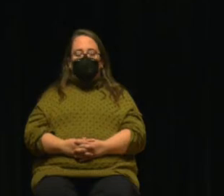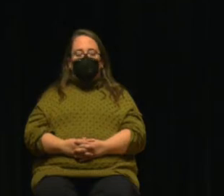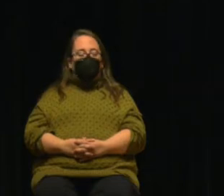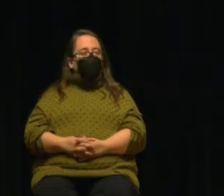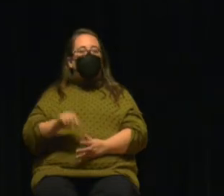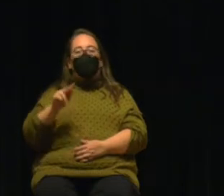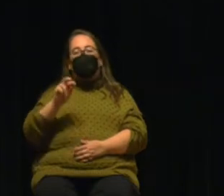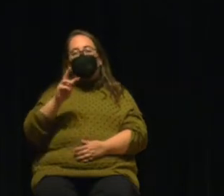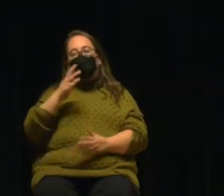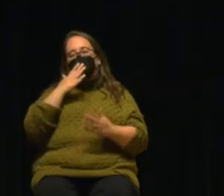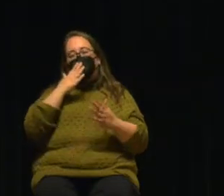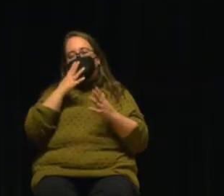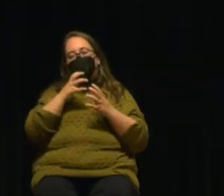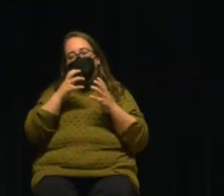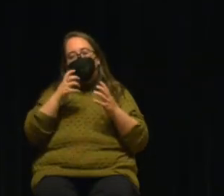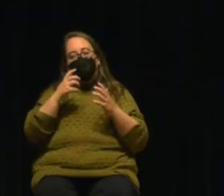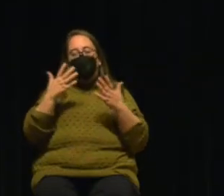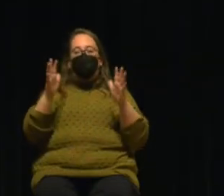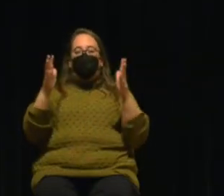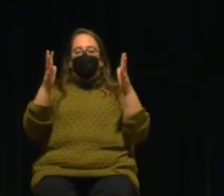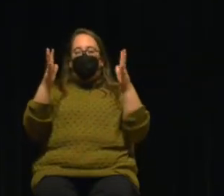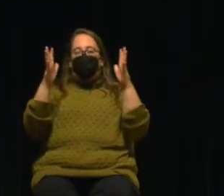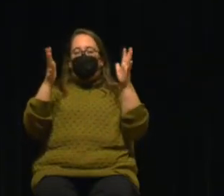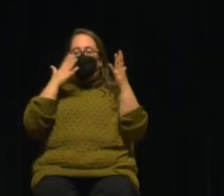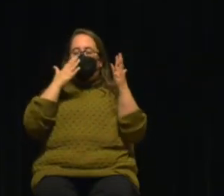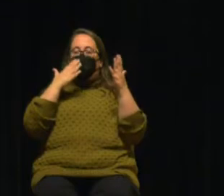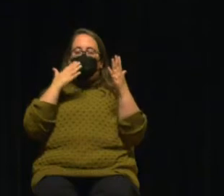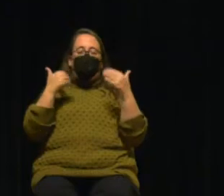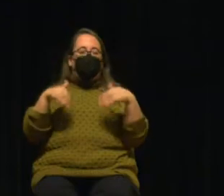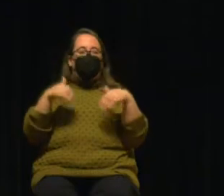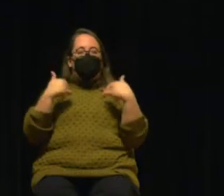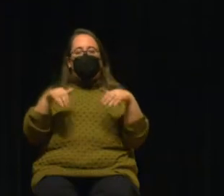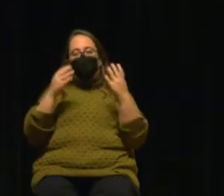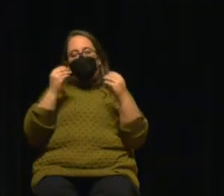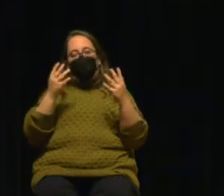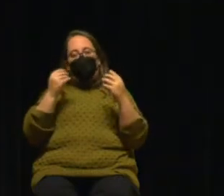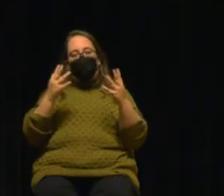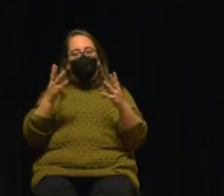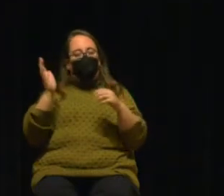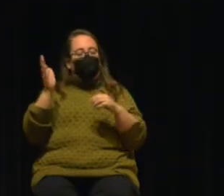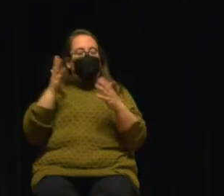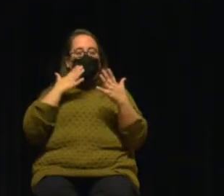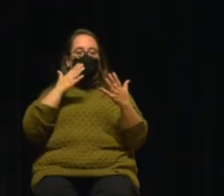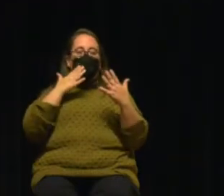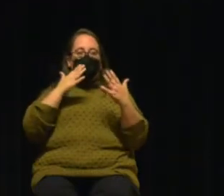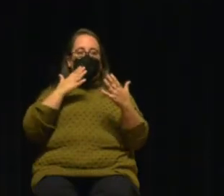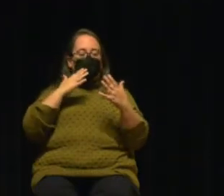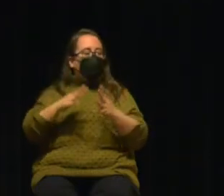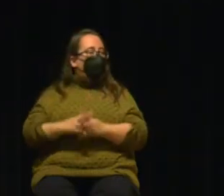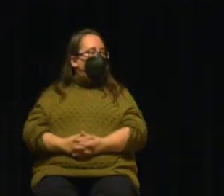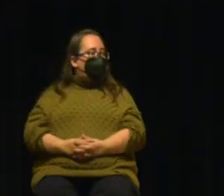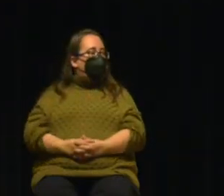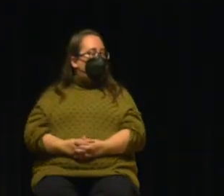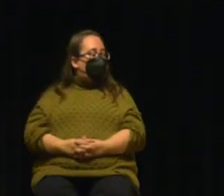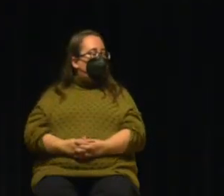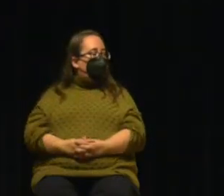Andrew, thank you so much. Well, thank you. Thank you. Thank you for coming out.